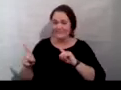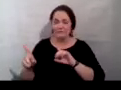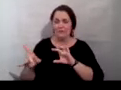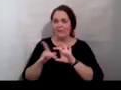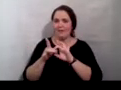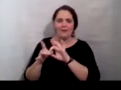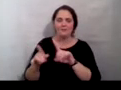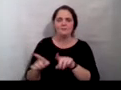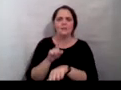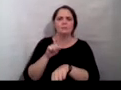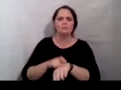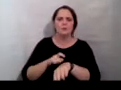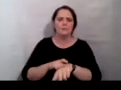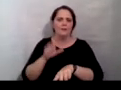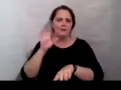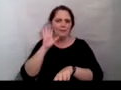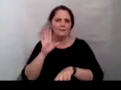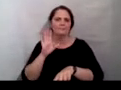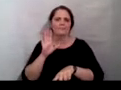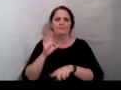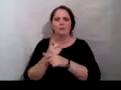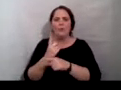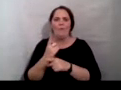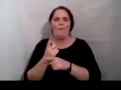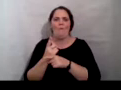meanings working at once.